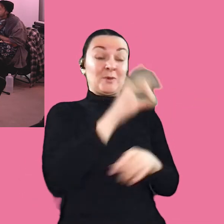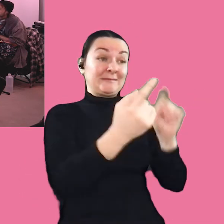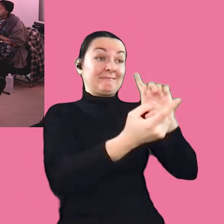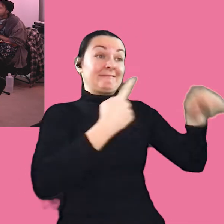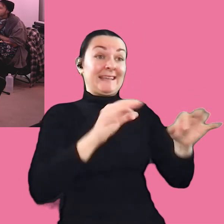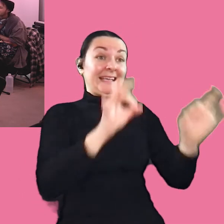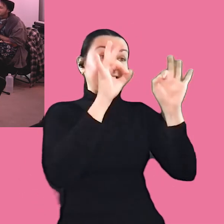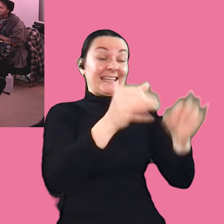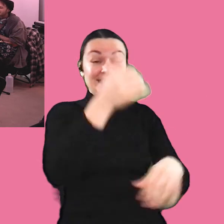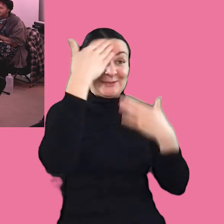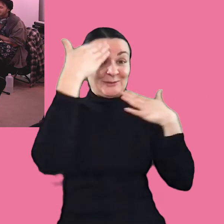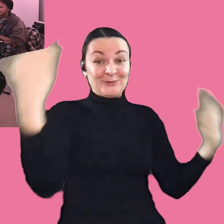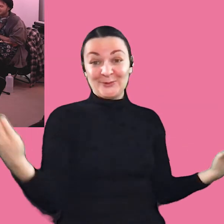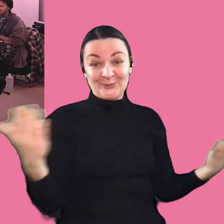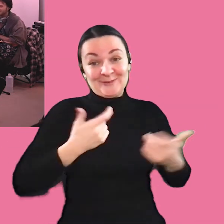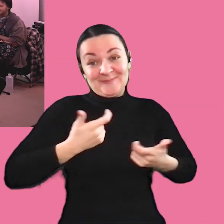answer to that question.